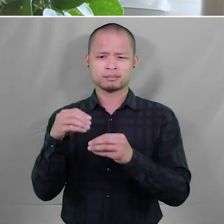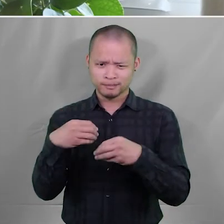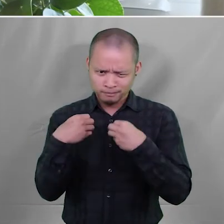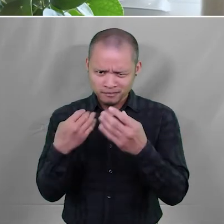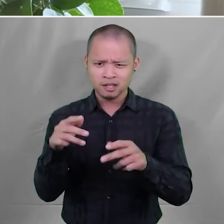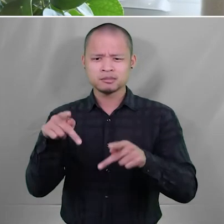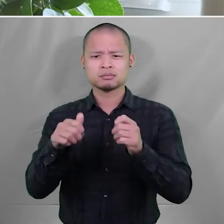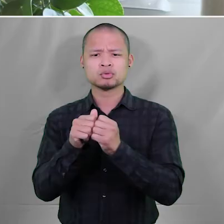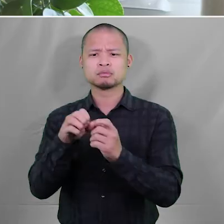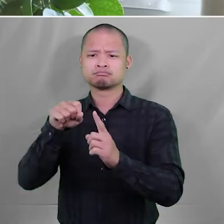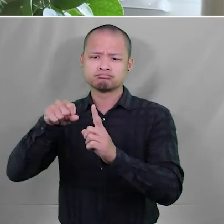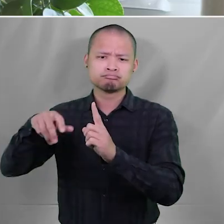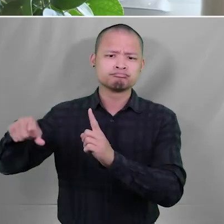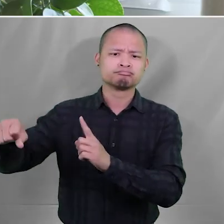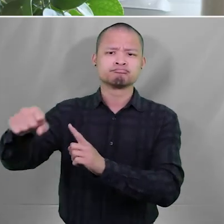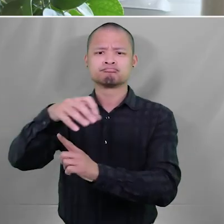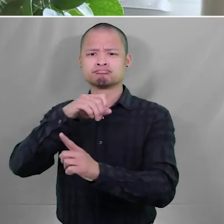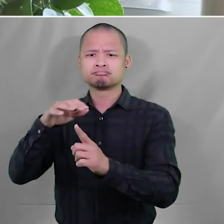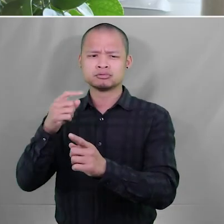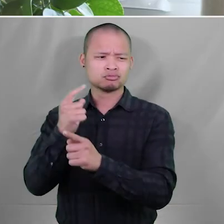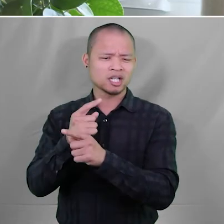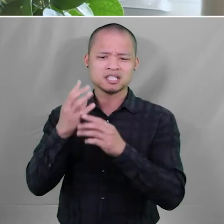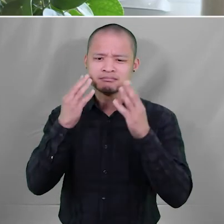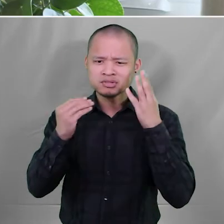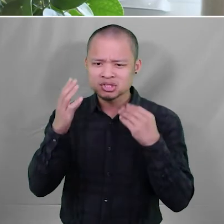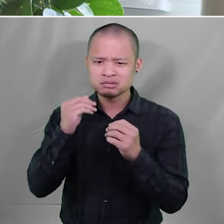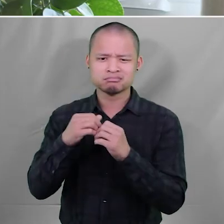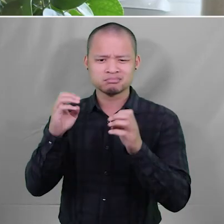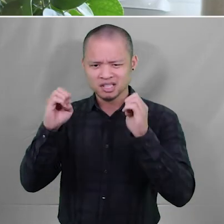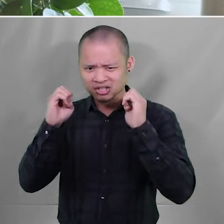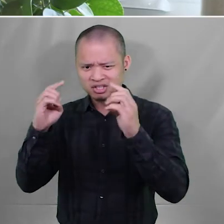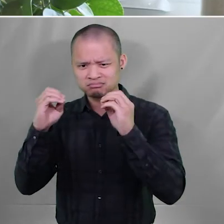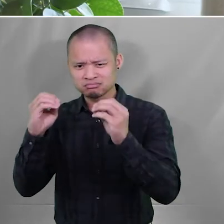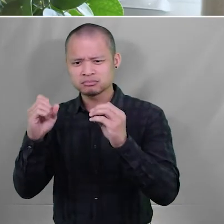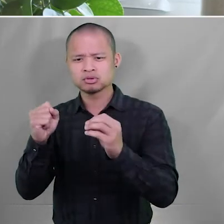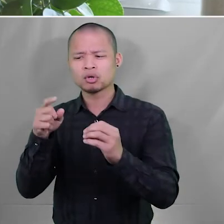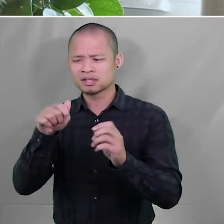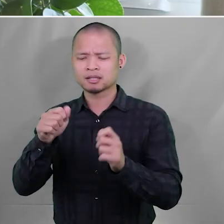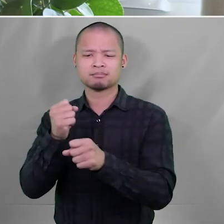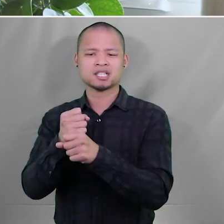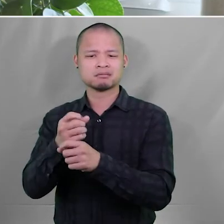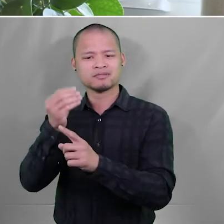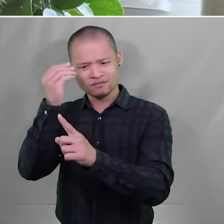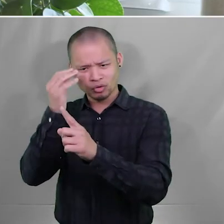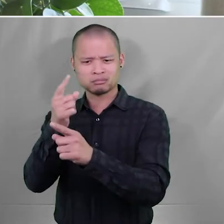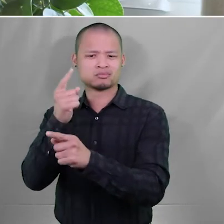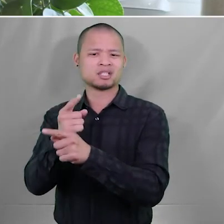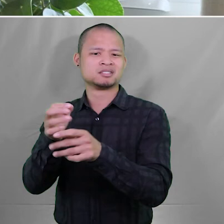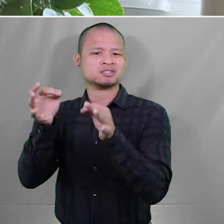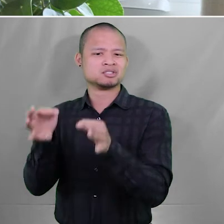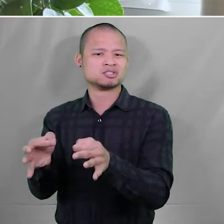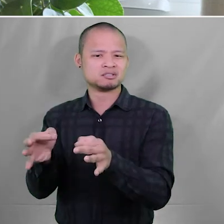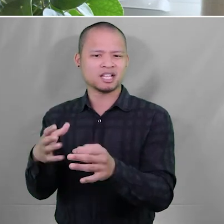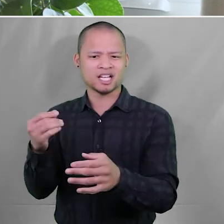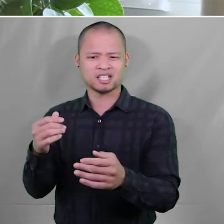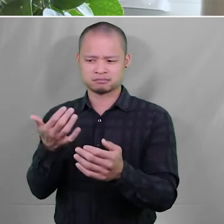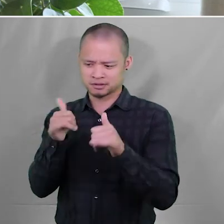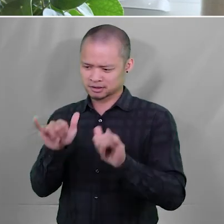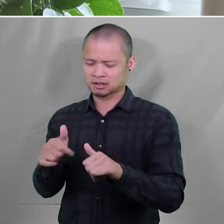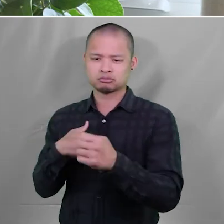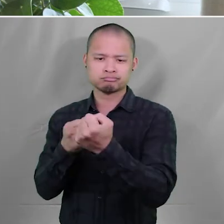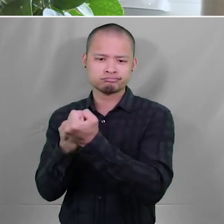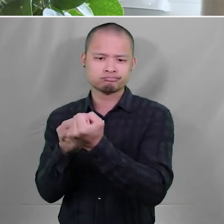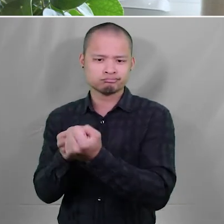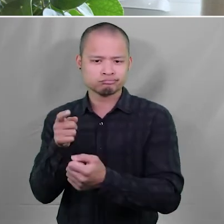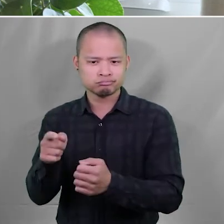provide people with exposure, experiences, and education so they can make informed decisions and be there to